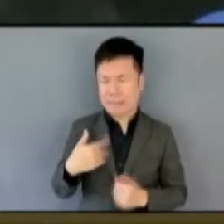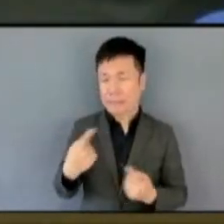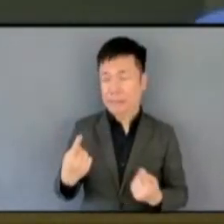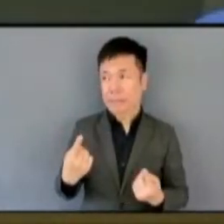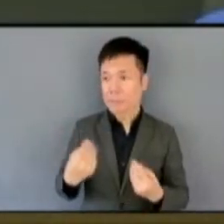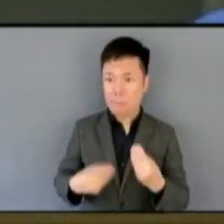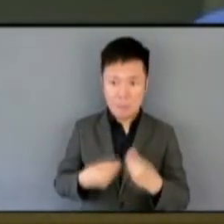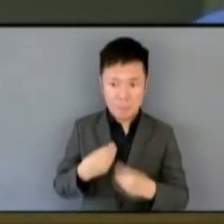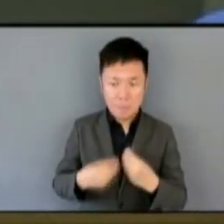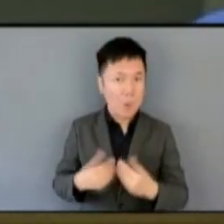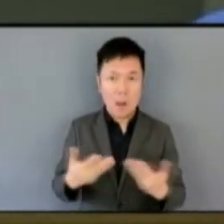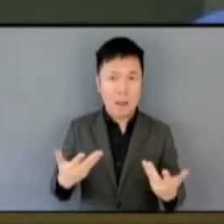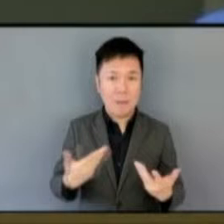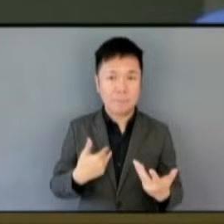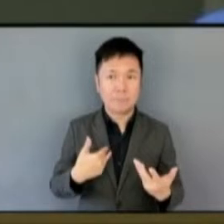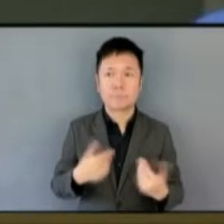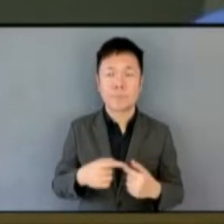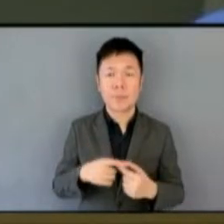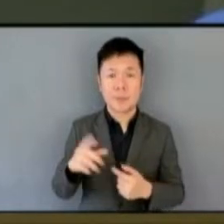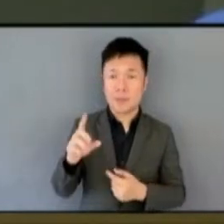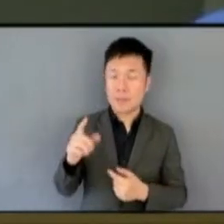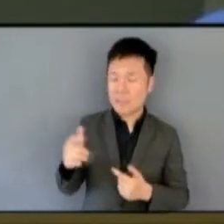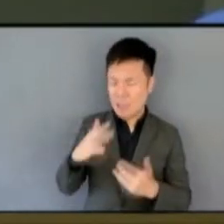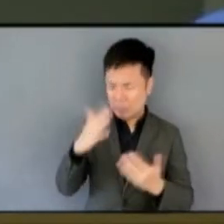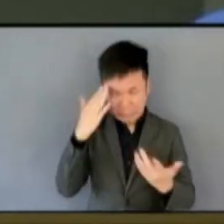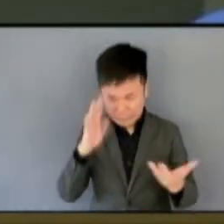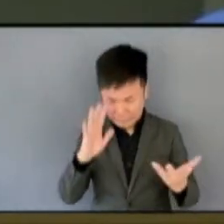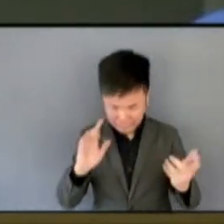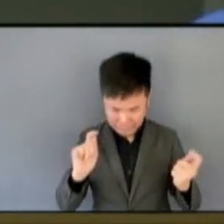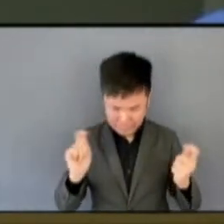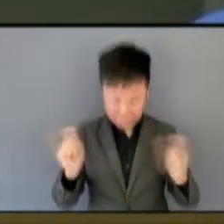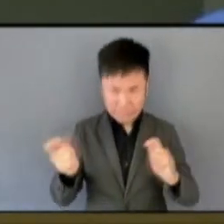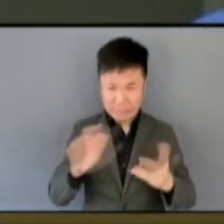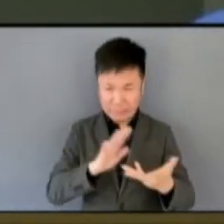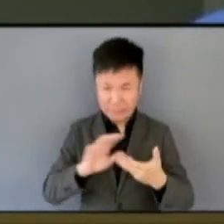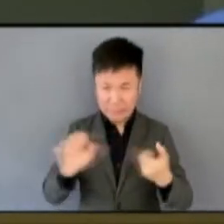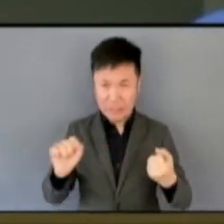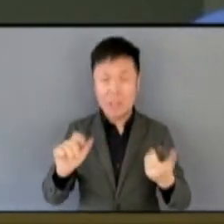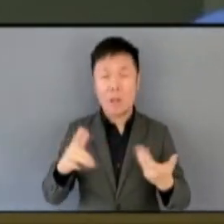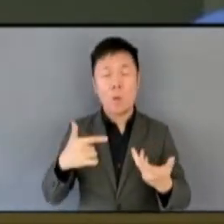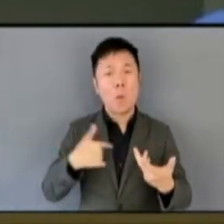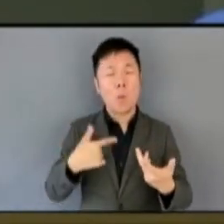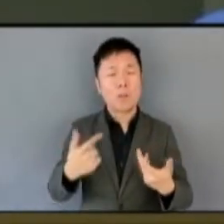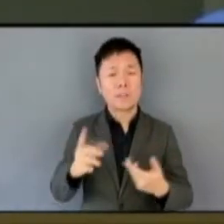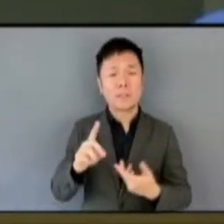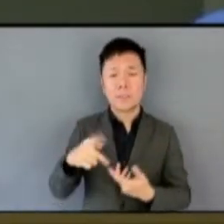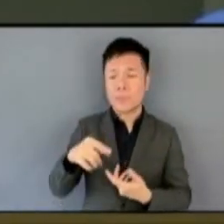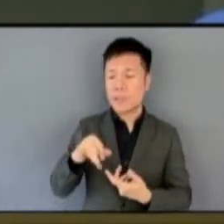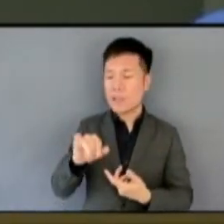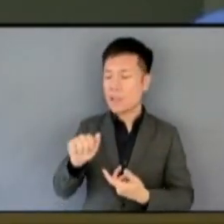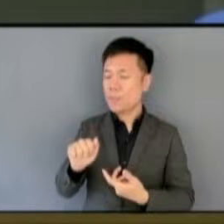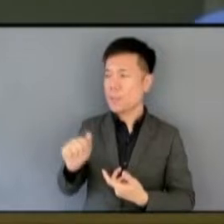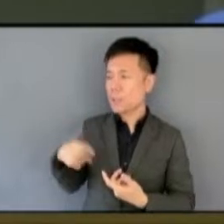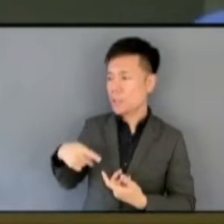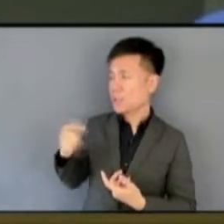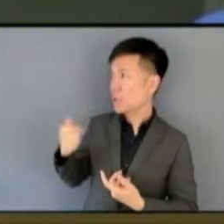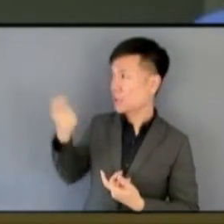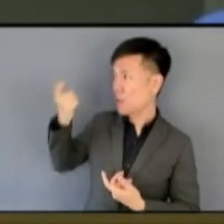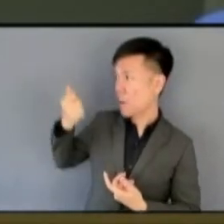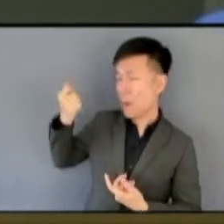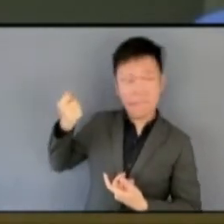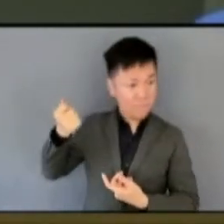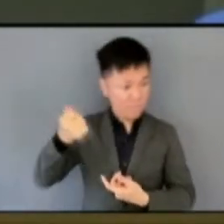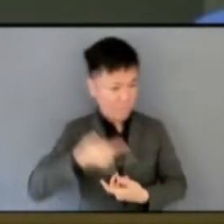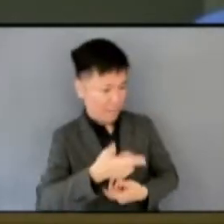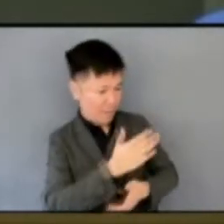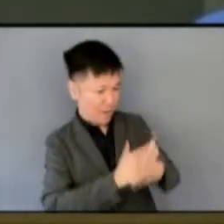aged society. DPIAP is concerned about the existing gap between the social protection policies for persons with disabilities